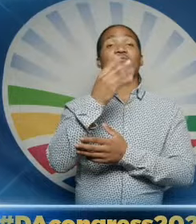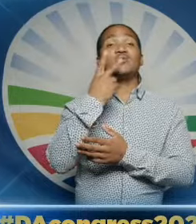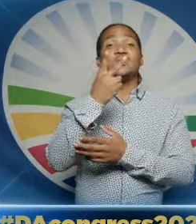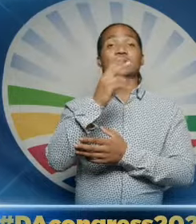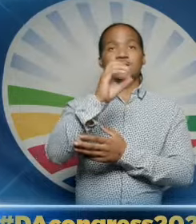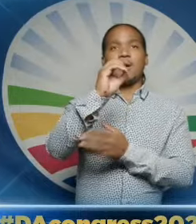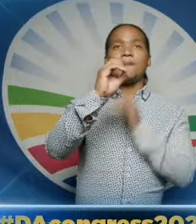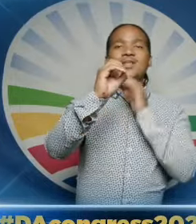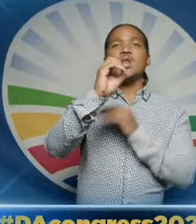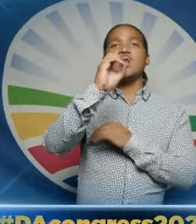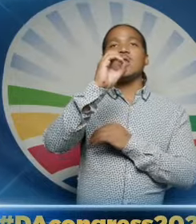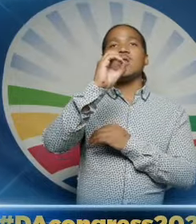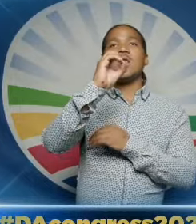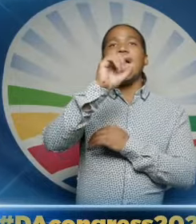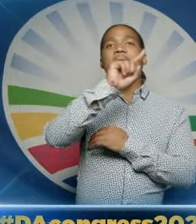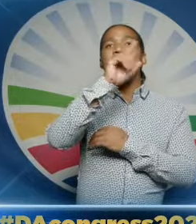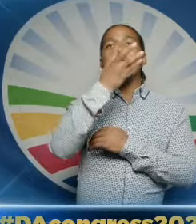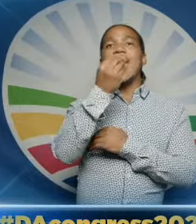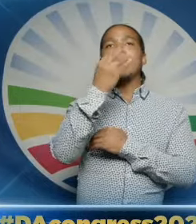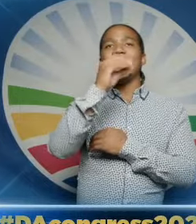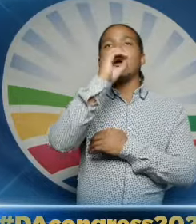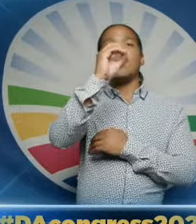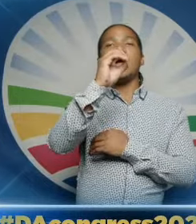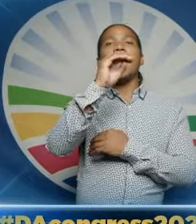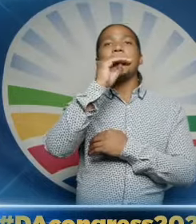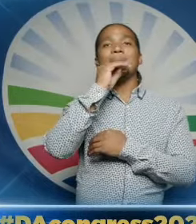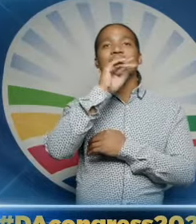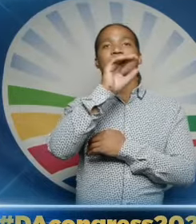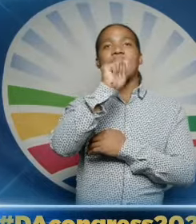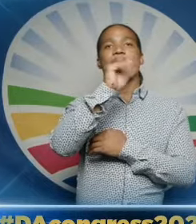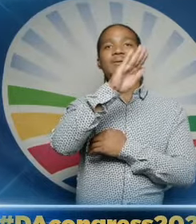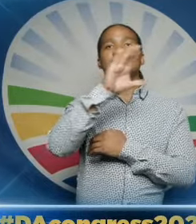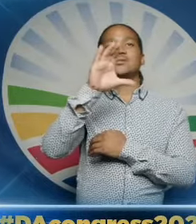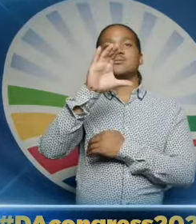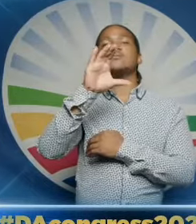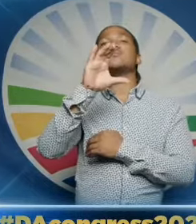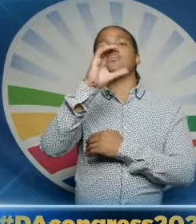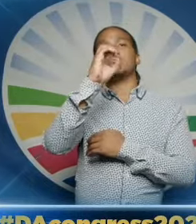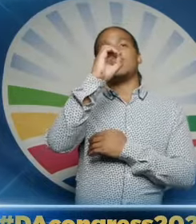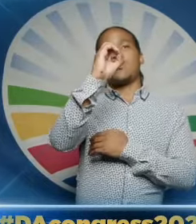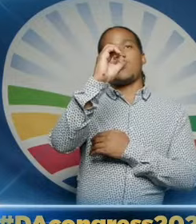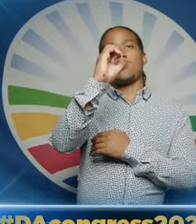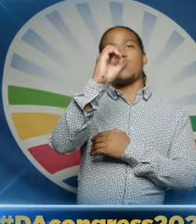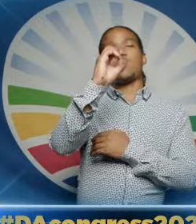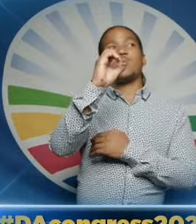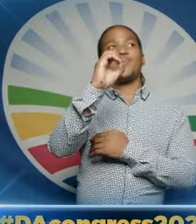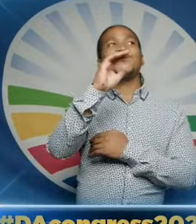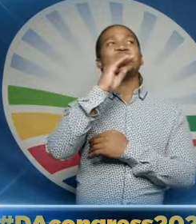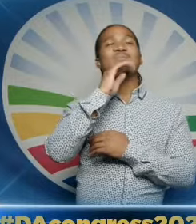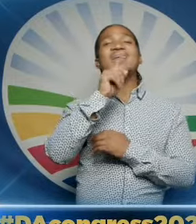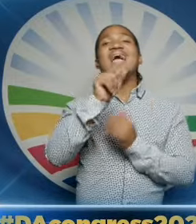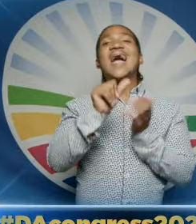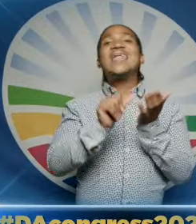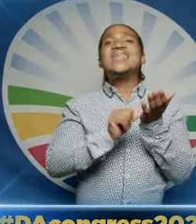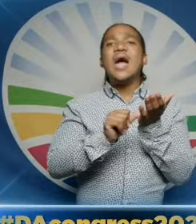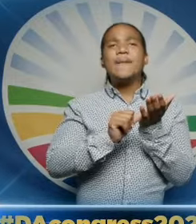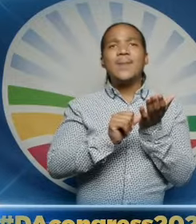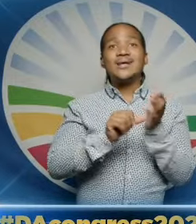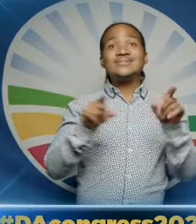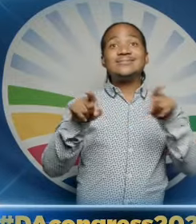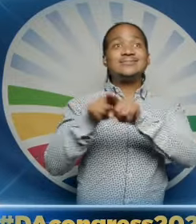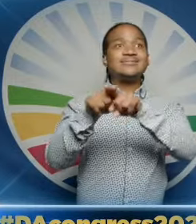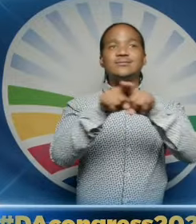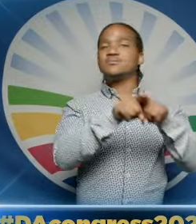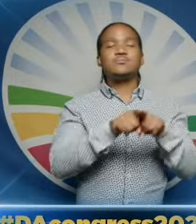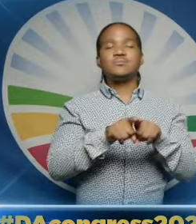zero. No zeros, only O's. And I want to repeat one more time. The code is unique to you, and it